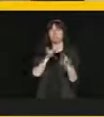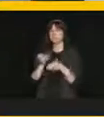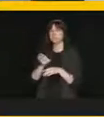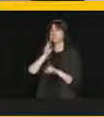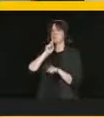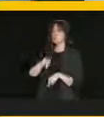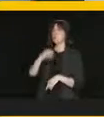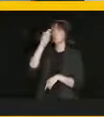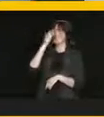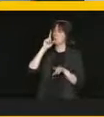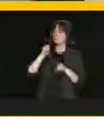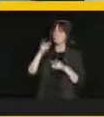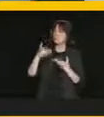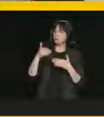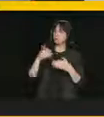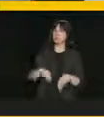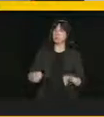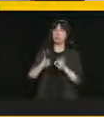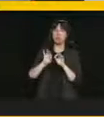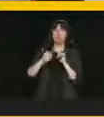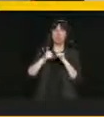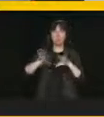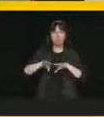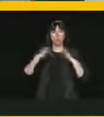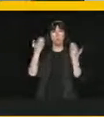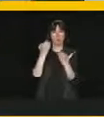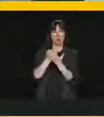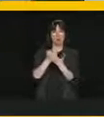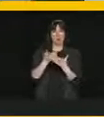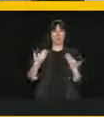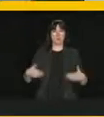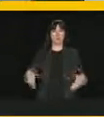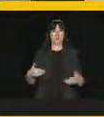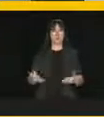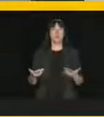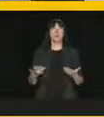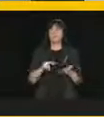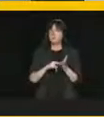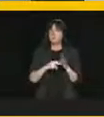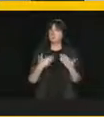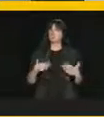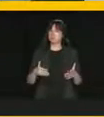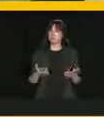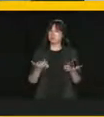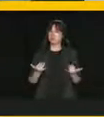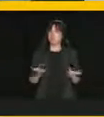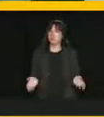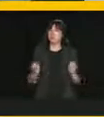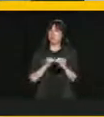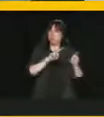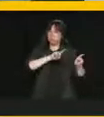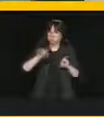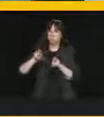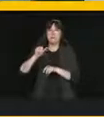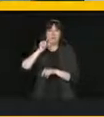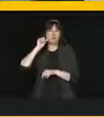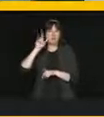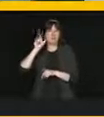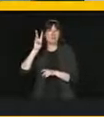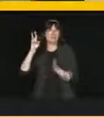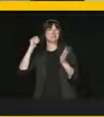important part of careful reopening of the economy, and that's why we are increasing our capacity. Yesterday, there were